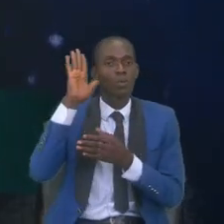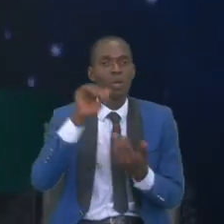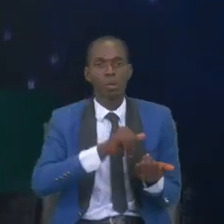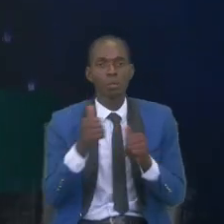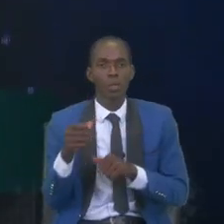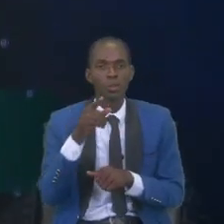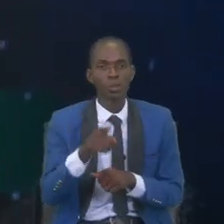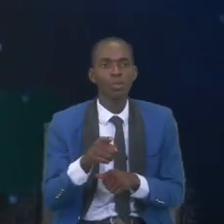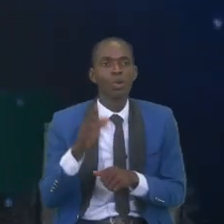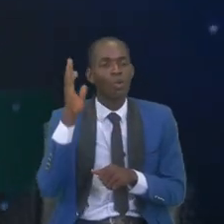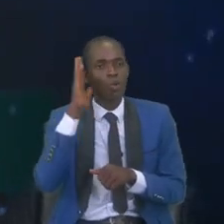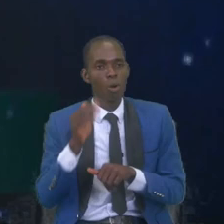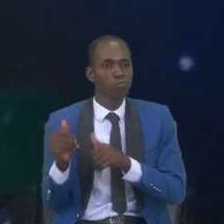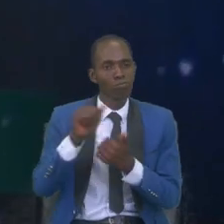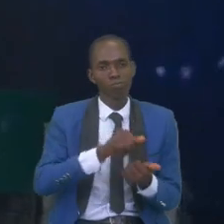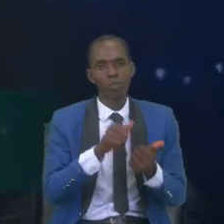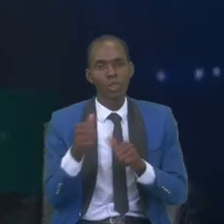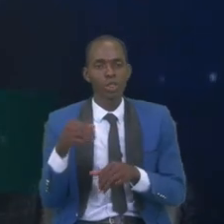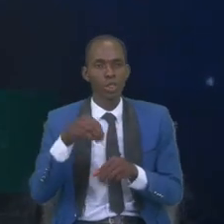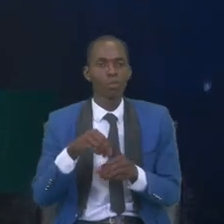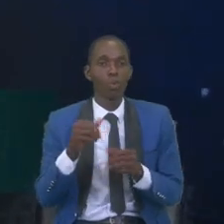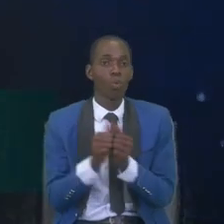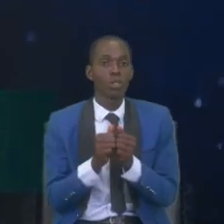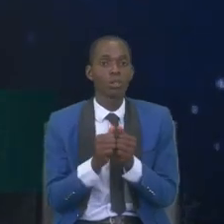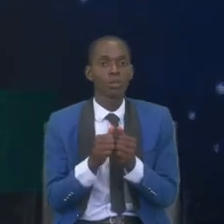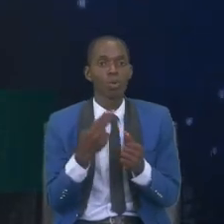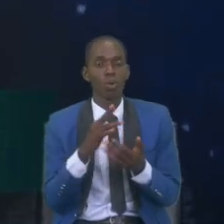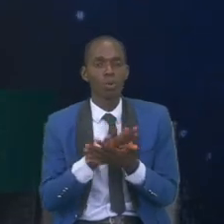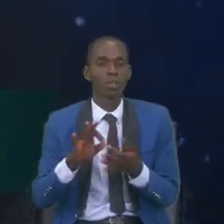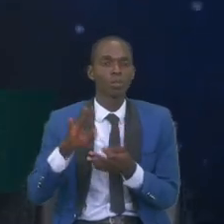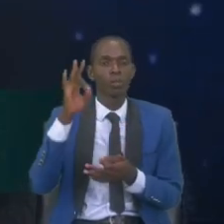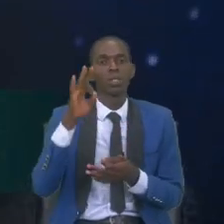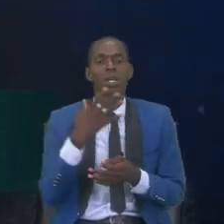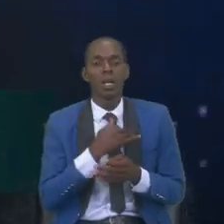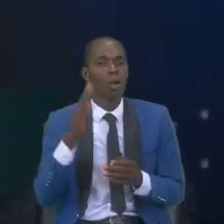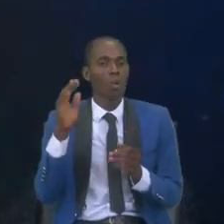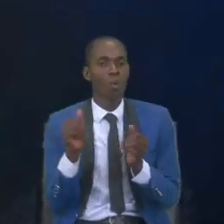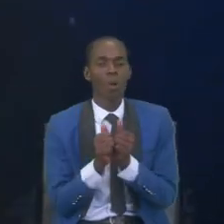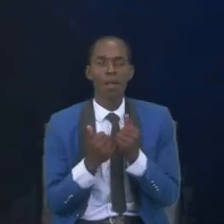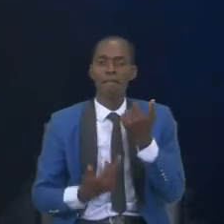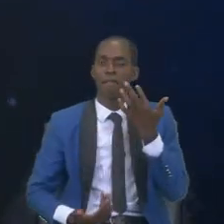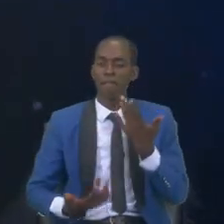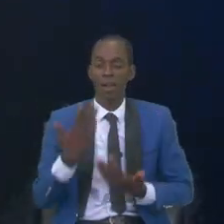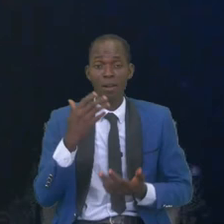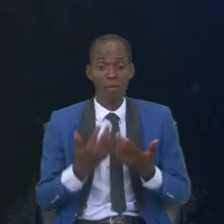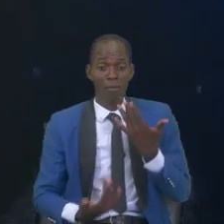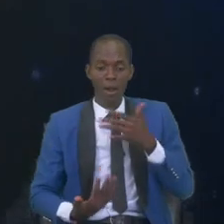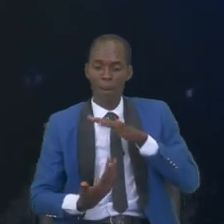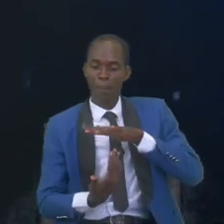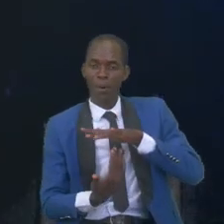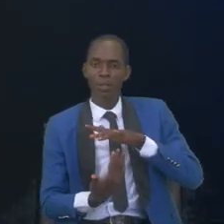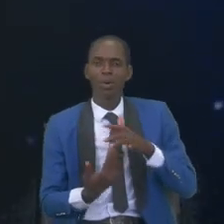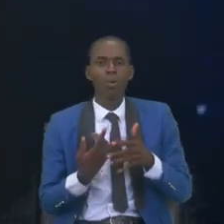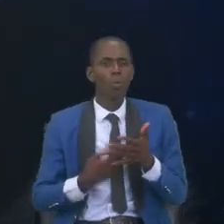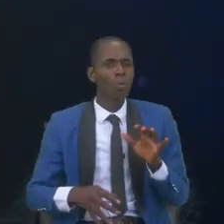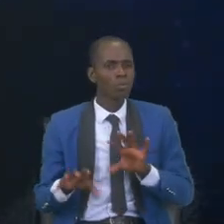you into the Holy Ghost. And he'll do that with fire. Fire burns. What does that mean? Look at